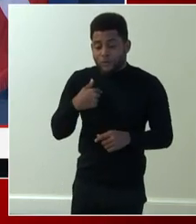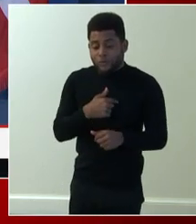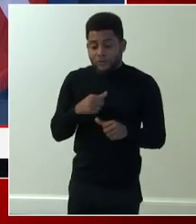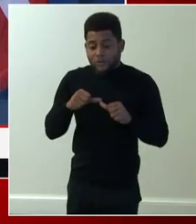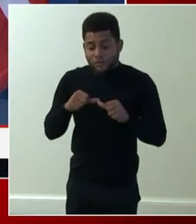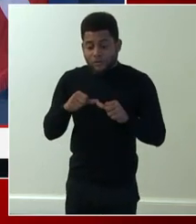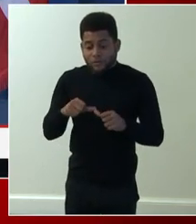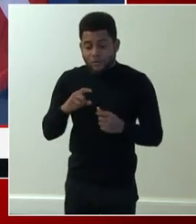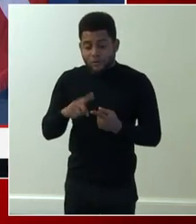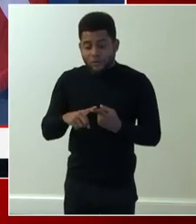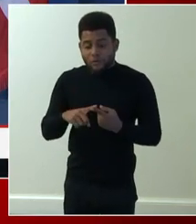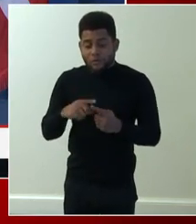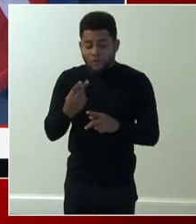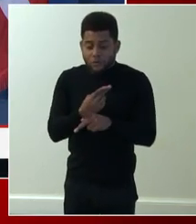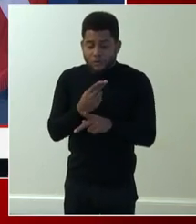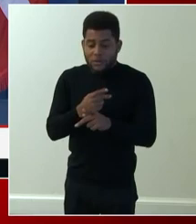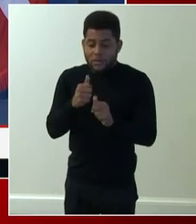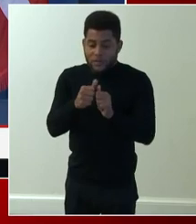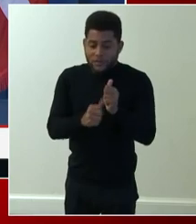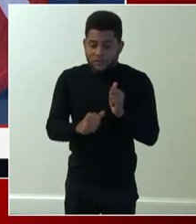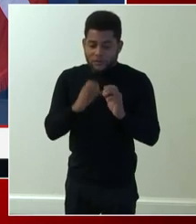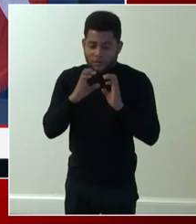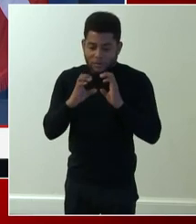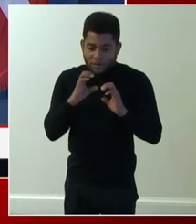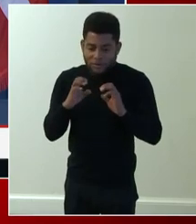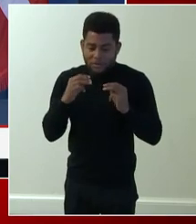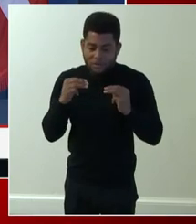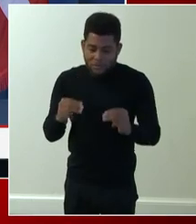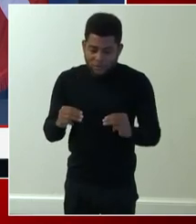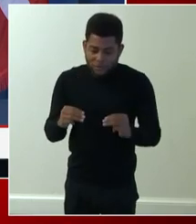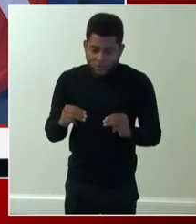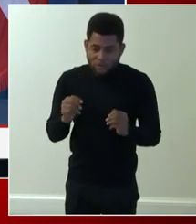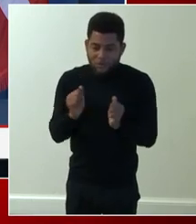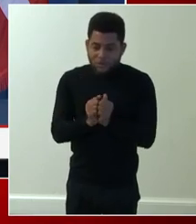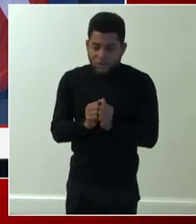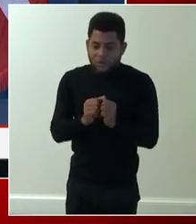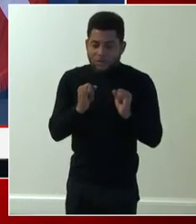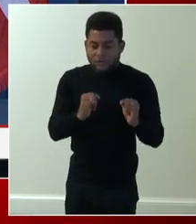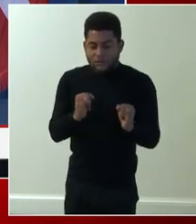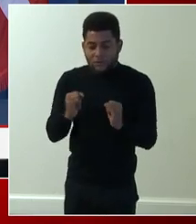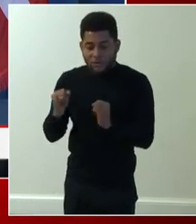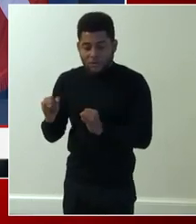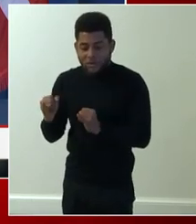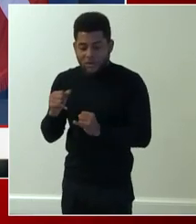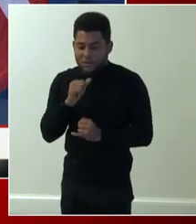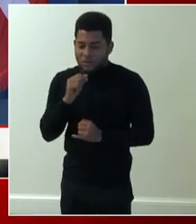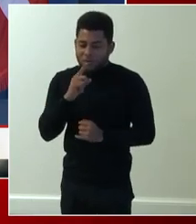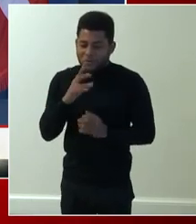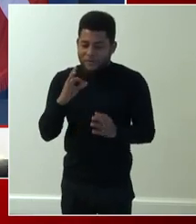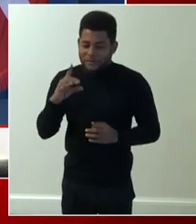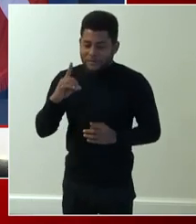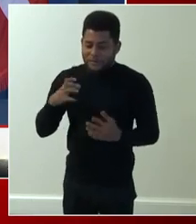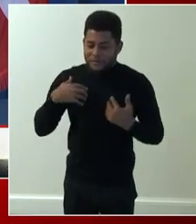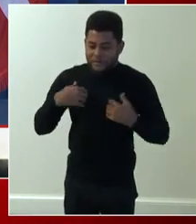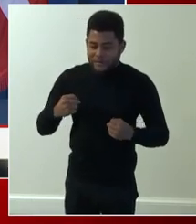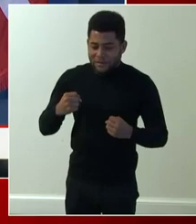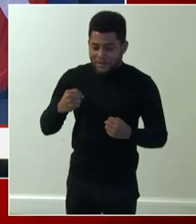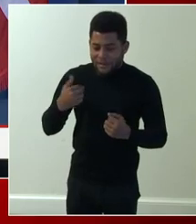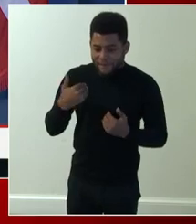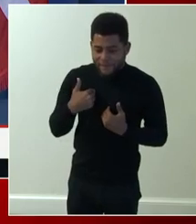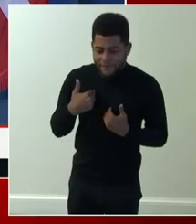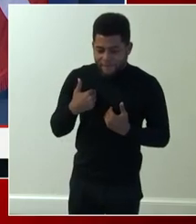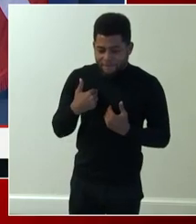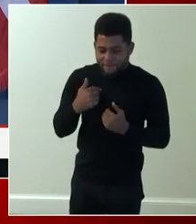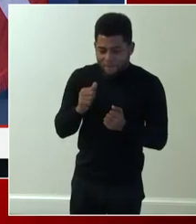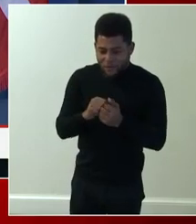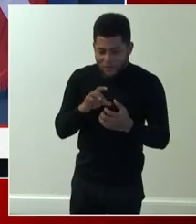to use every communication method with individuals, and I'm not sure if DC Health can make a comment. We may